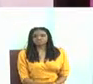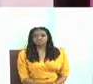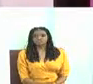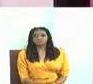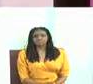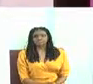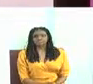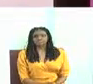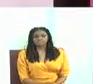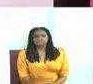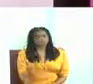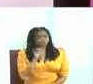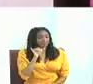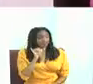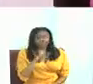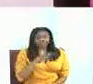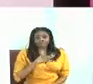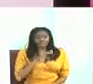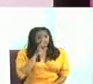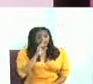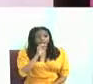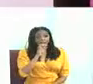There go my mama again.